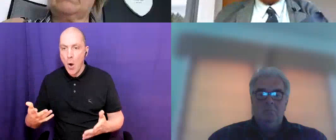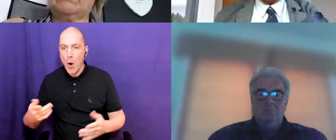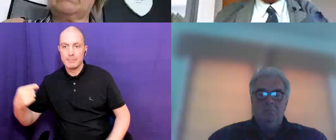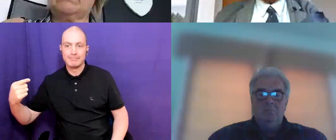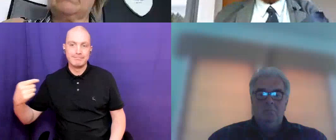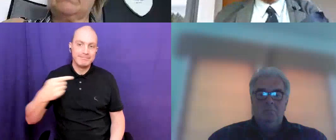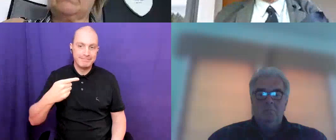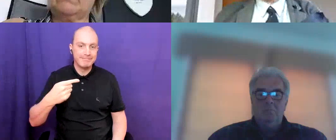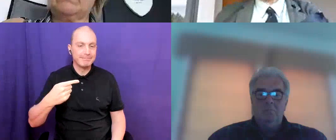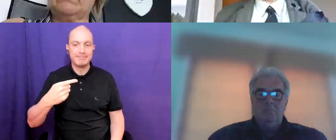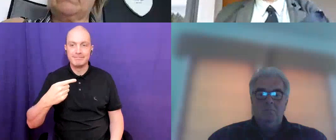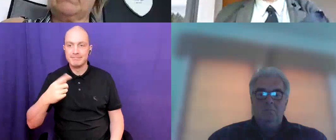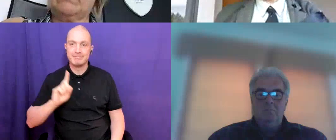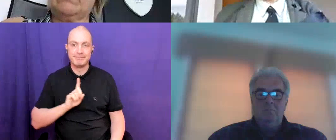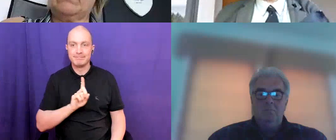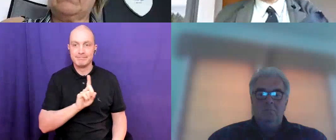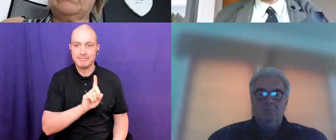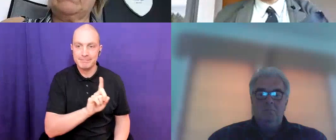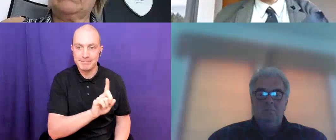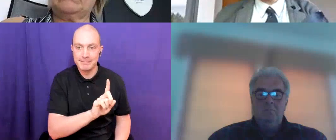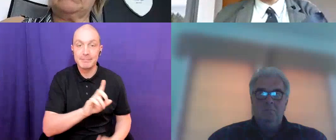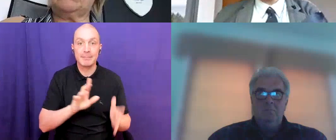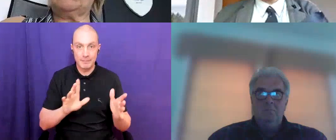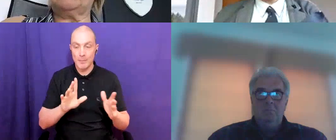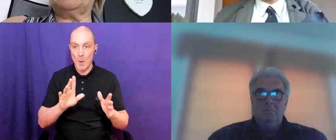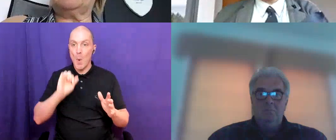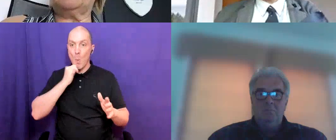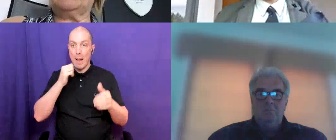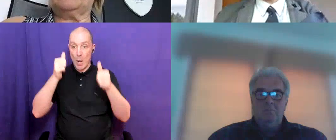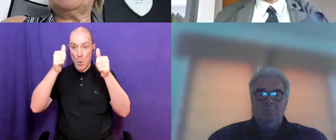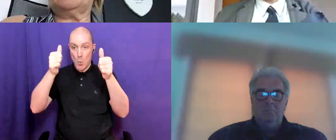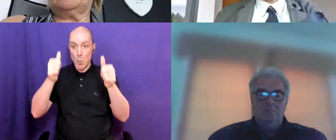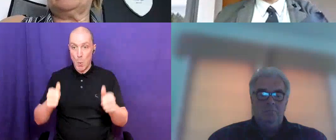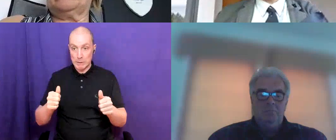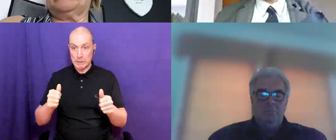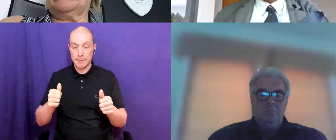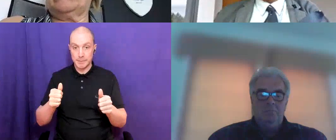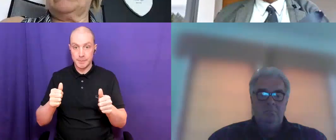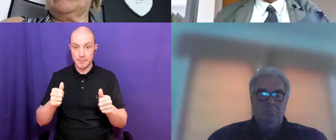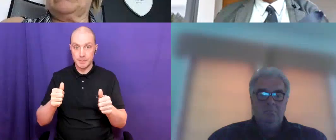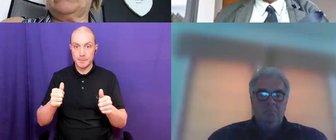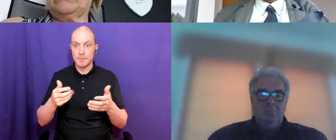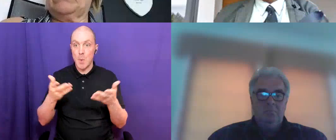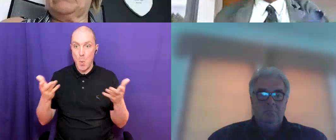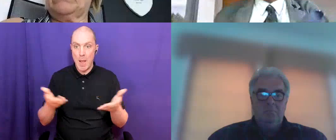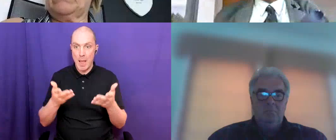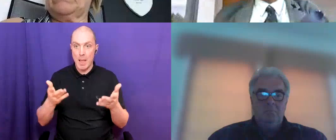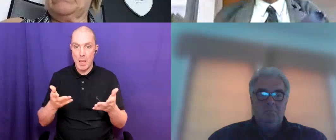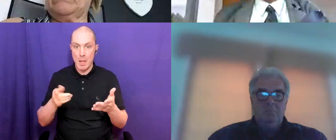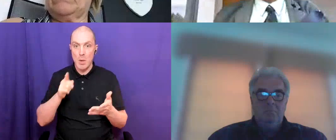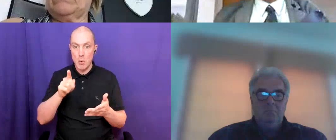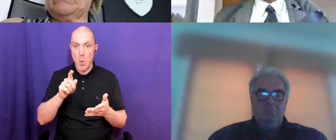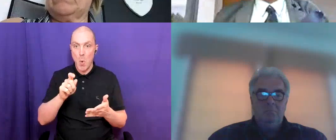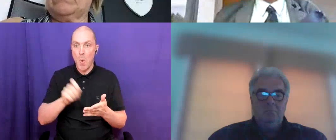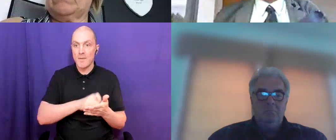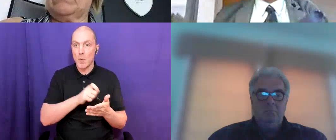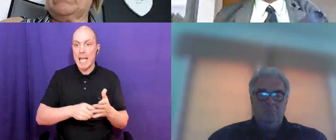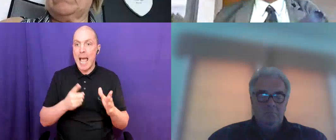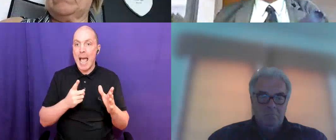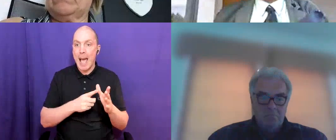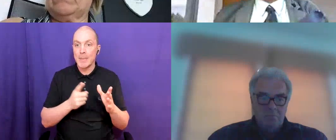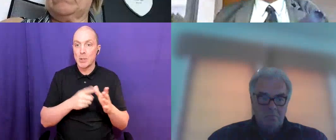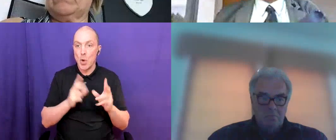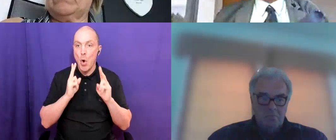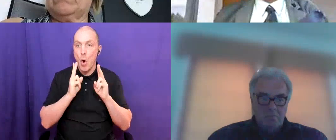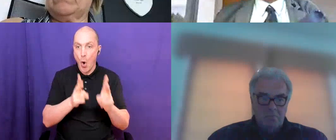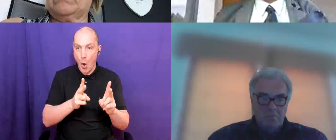place on polling day. So notices will therefore be displayed as follows. Voters from Abington Hall will move